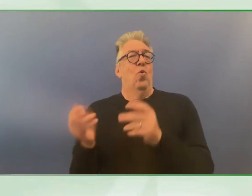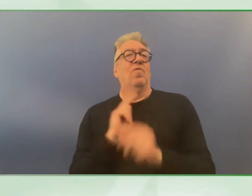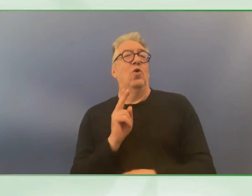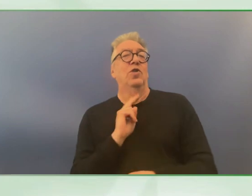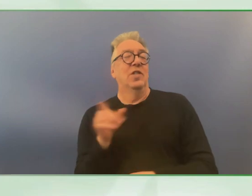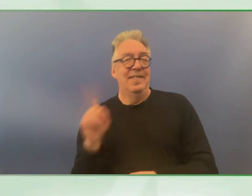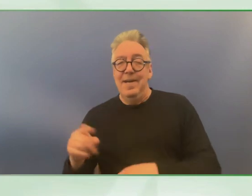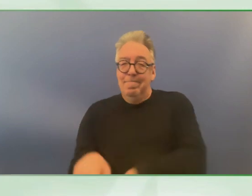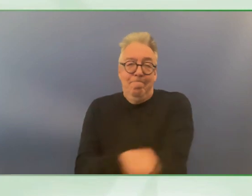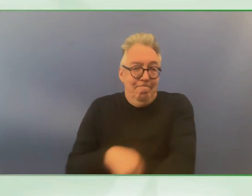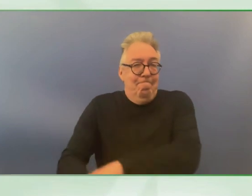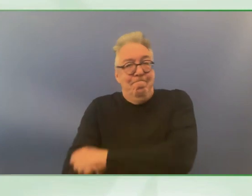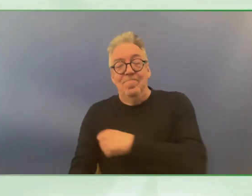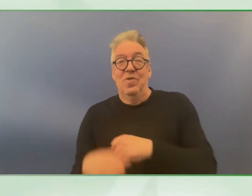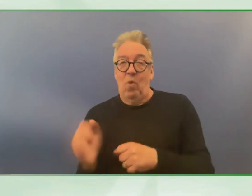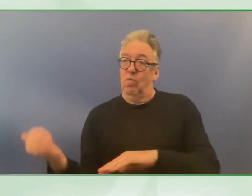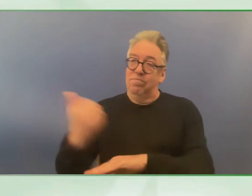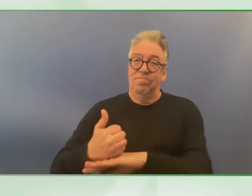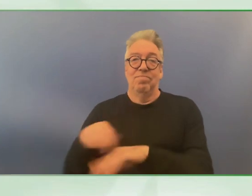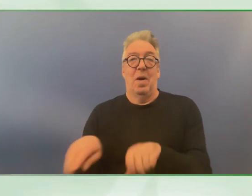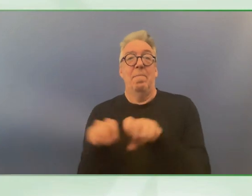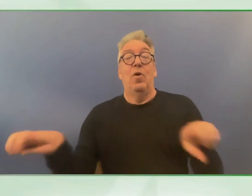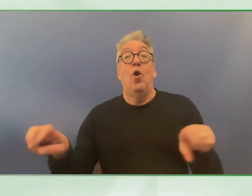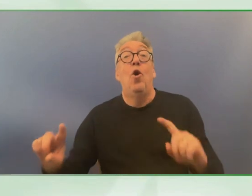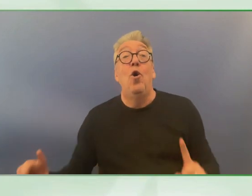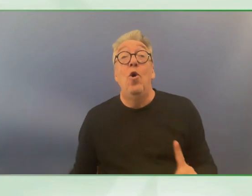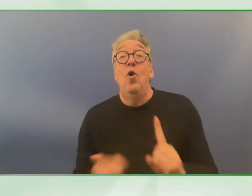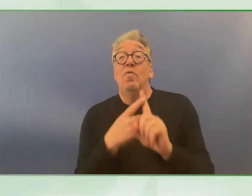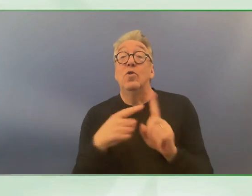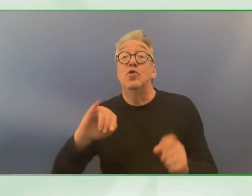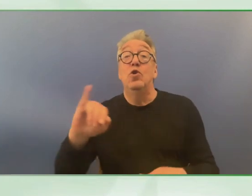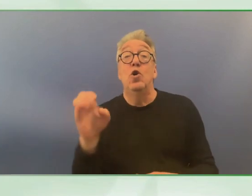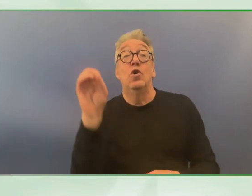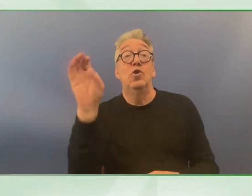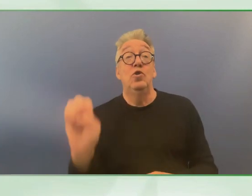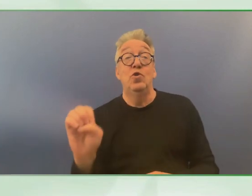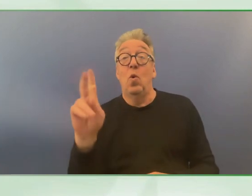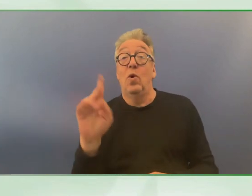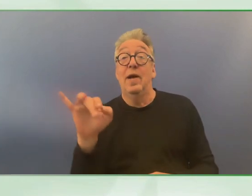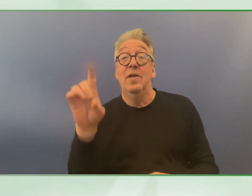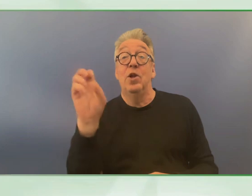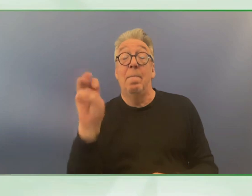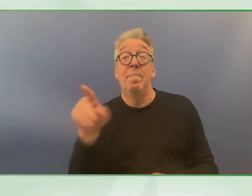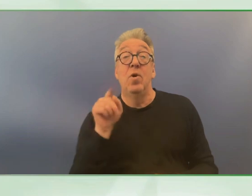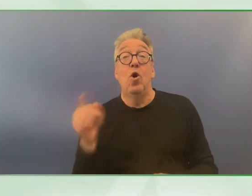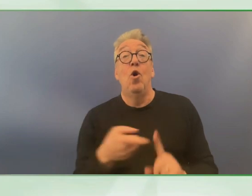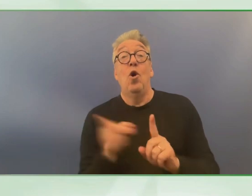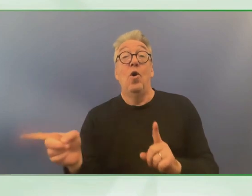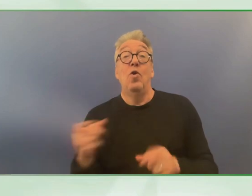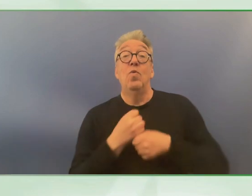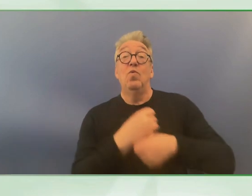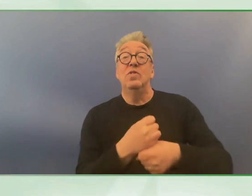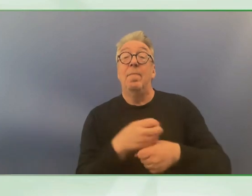this panel. So I would like to start with Joe Kingdom, who is coming from Enable, Scotland. So,